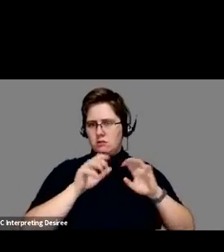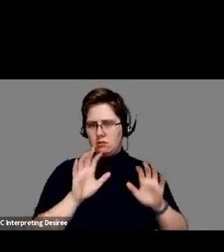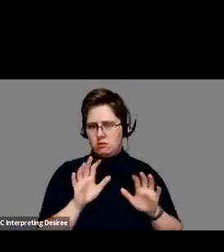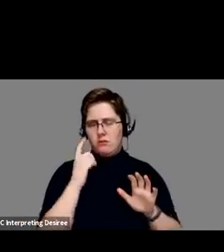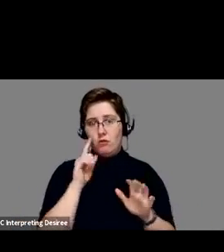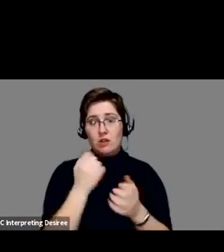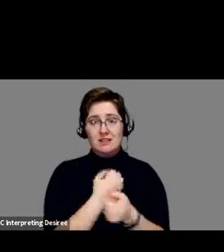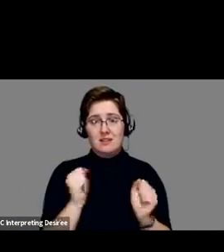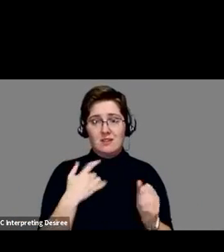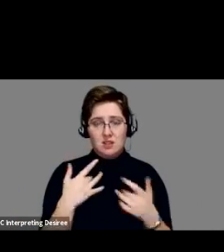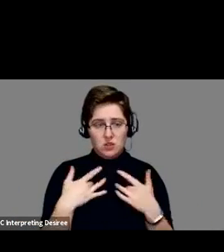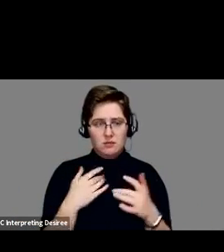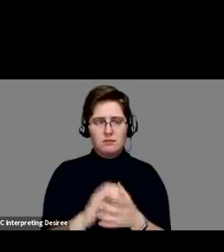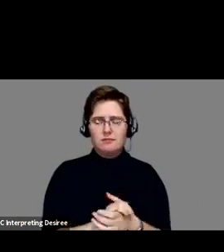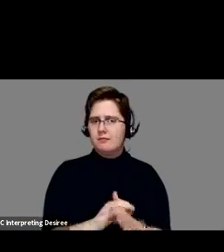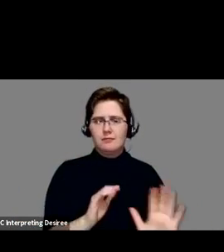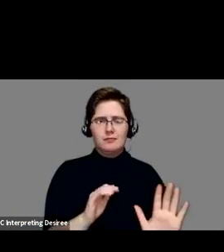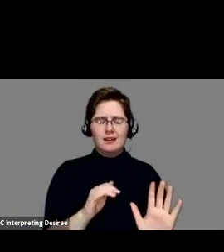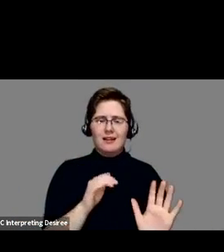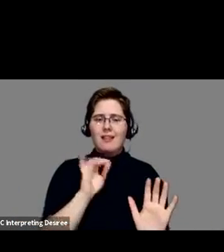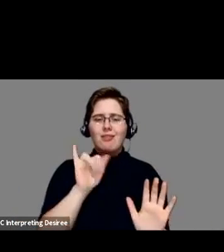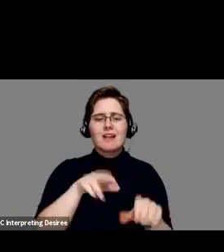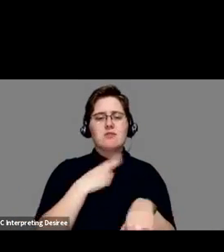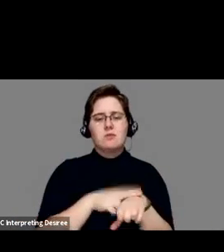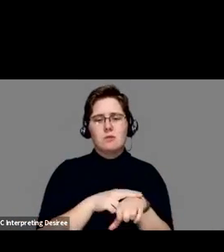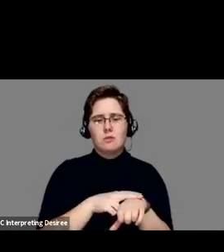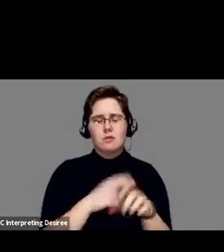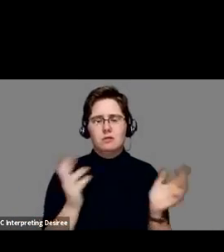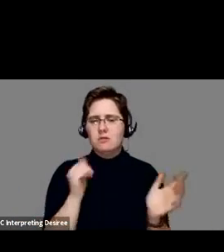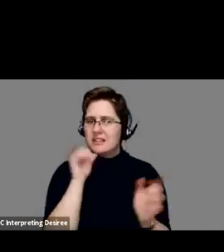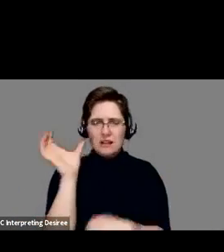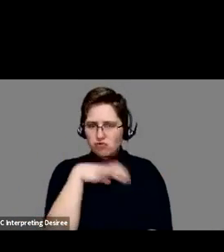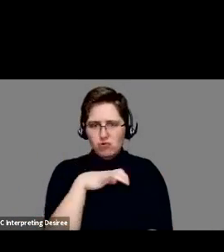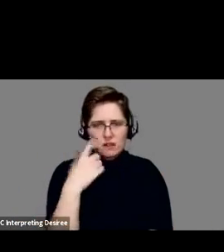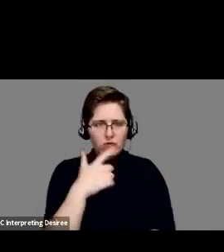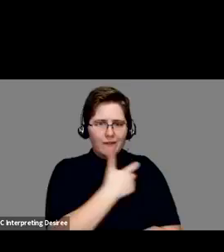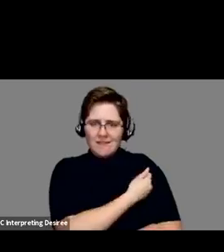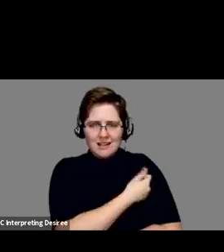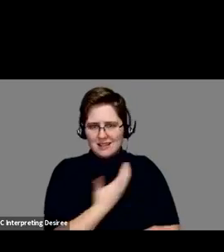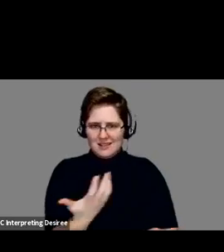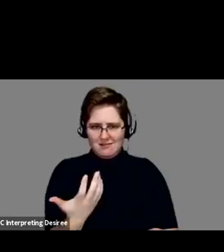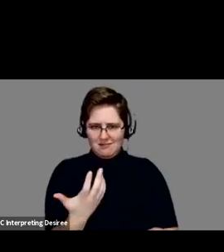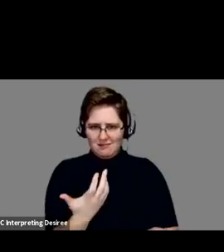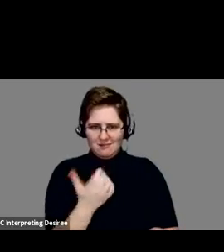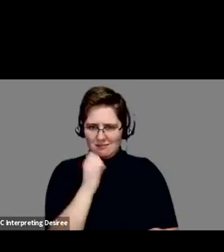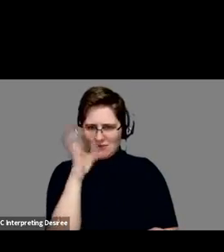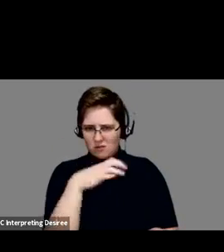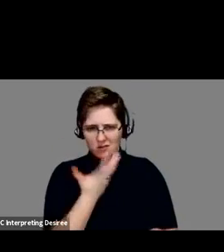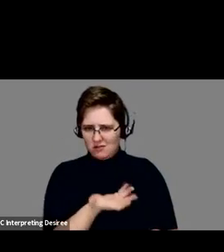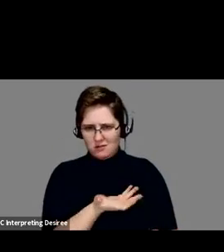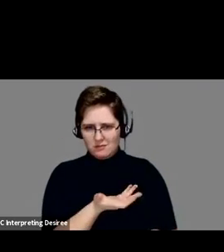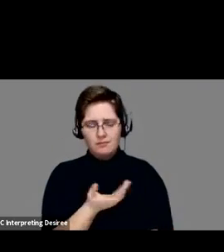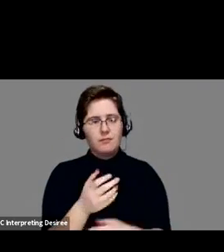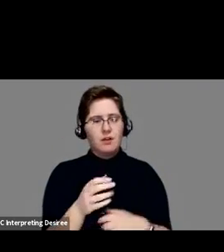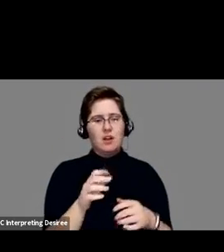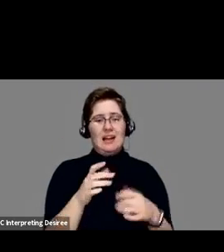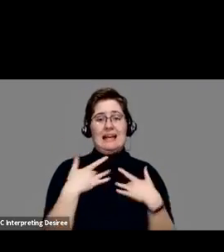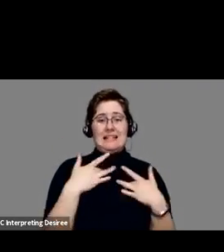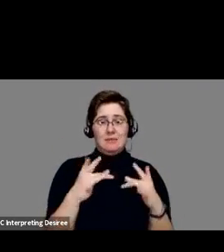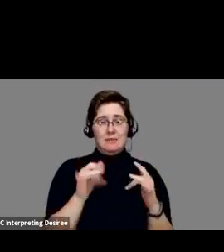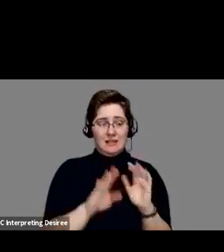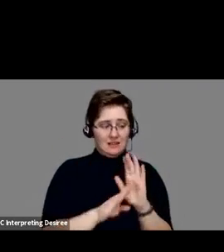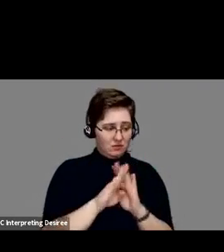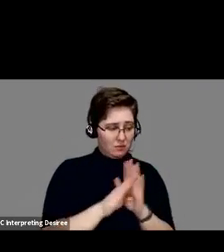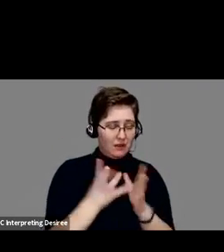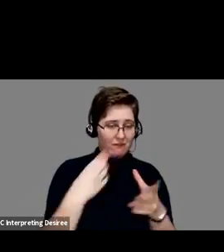for safety concerns. That's not unusual for a vaccine, and vaccine development usually involves